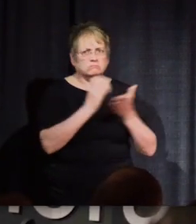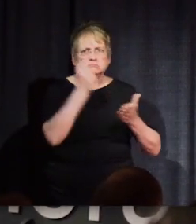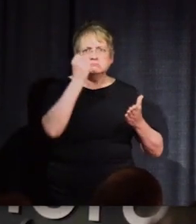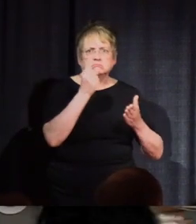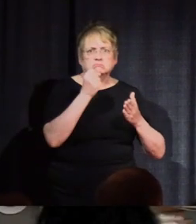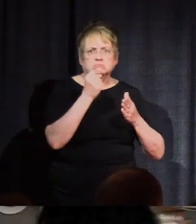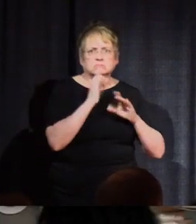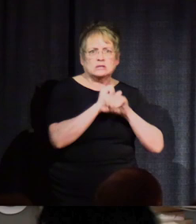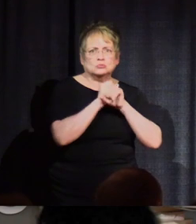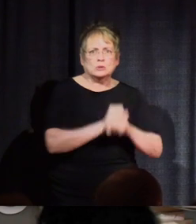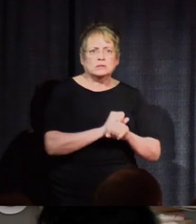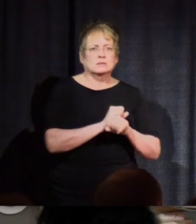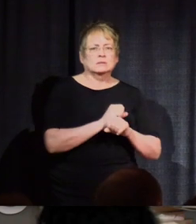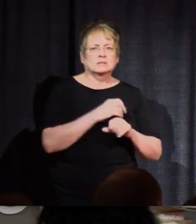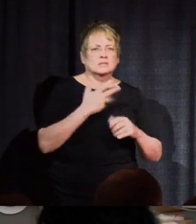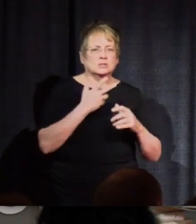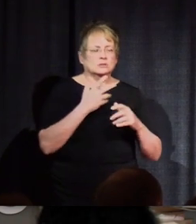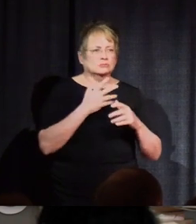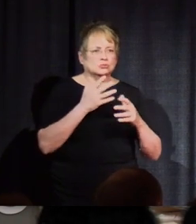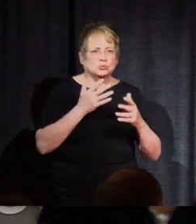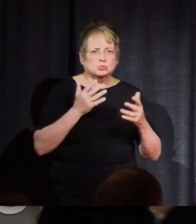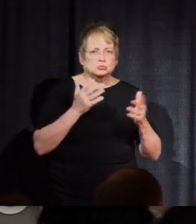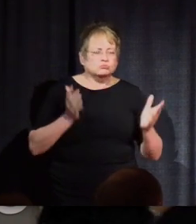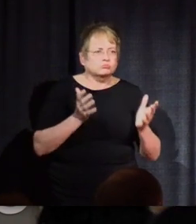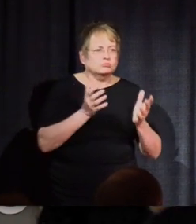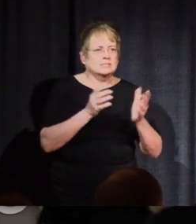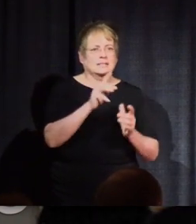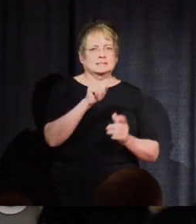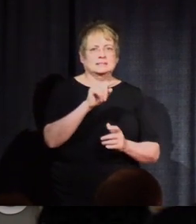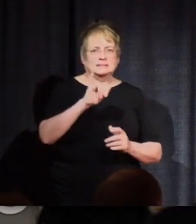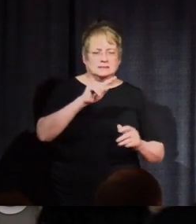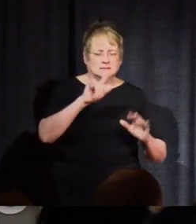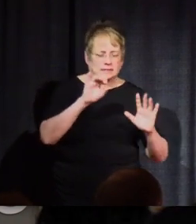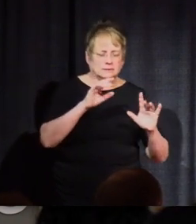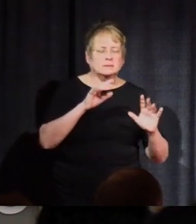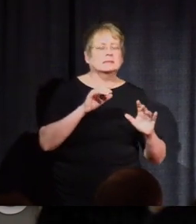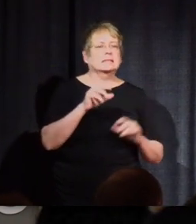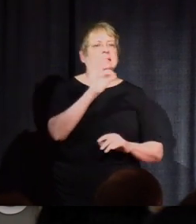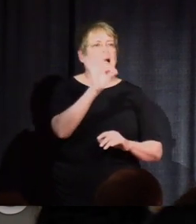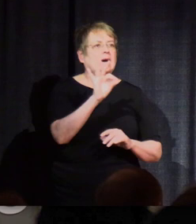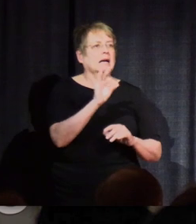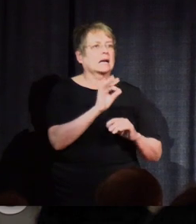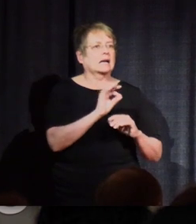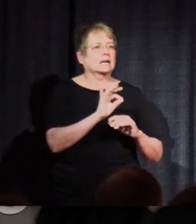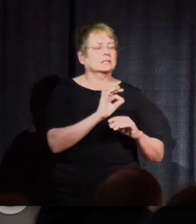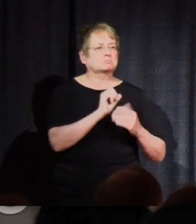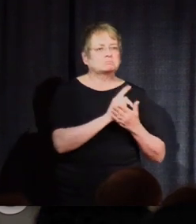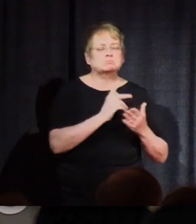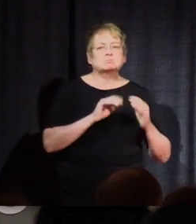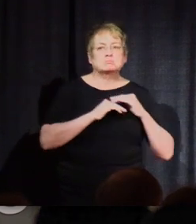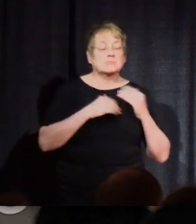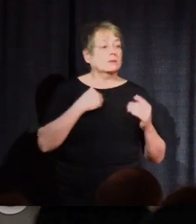trend to boost their title ix compliance when i went to